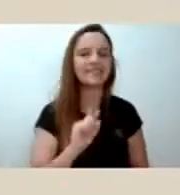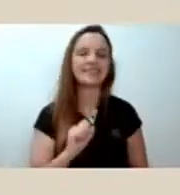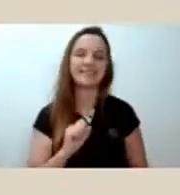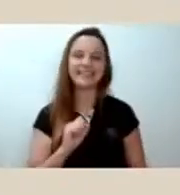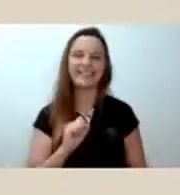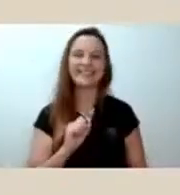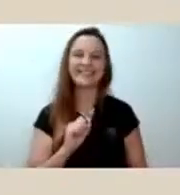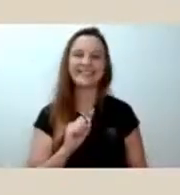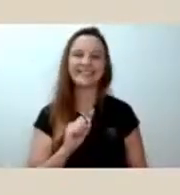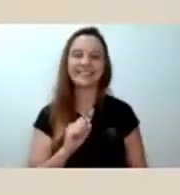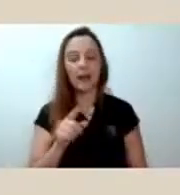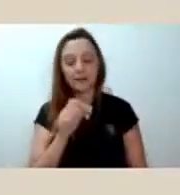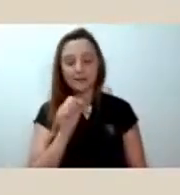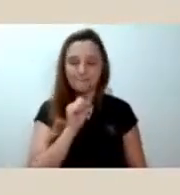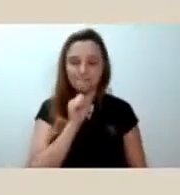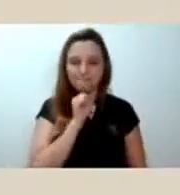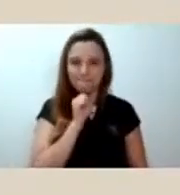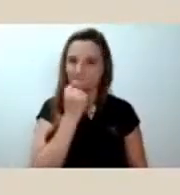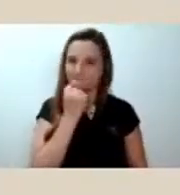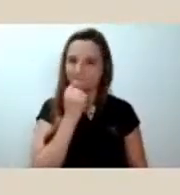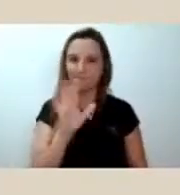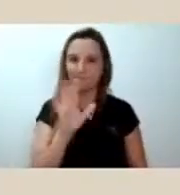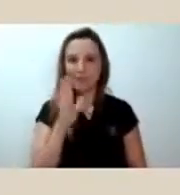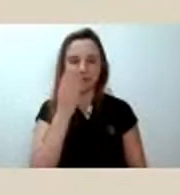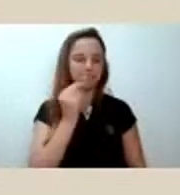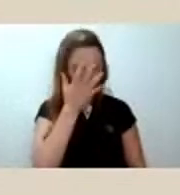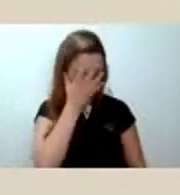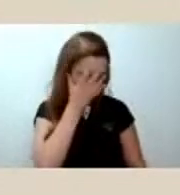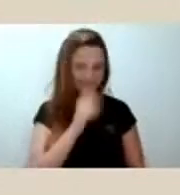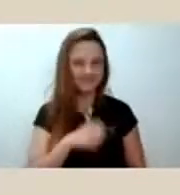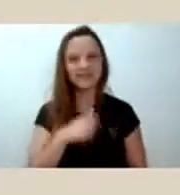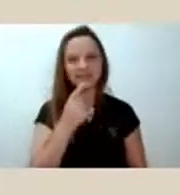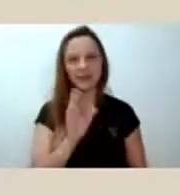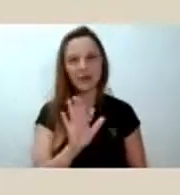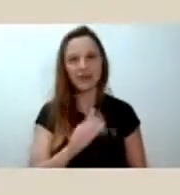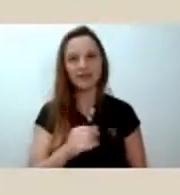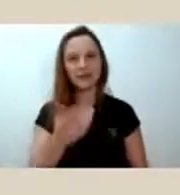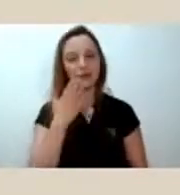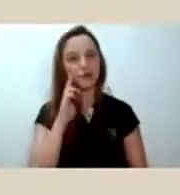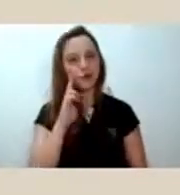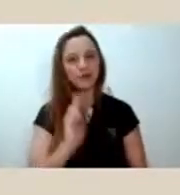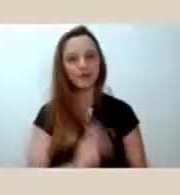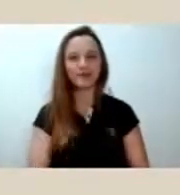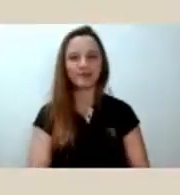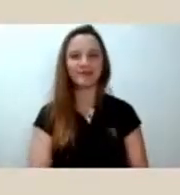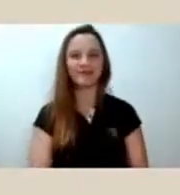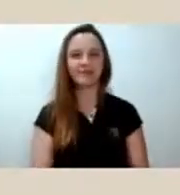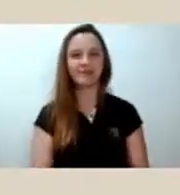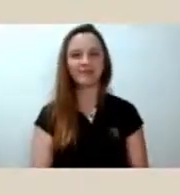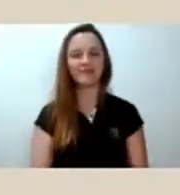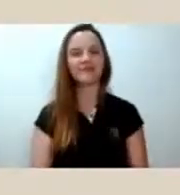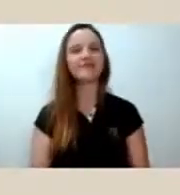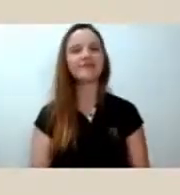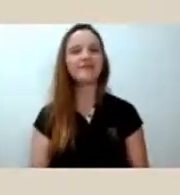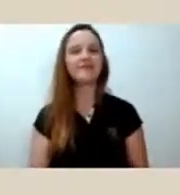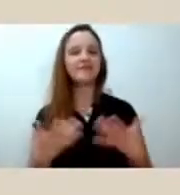Yeah. Shamefaced. I have nothing to say. I apologize. So, should